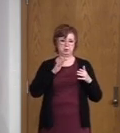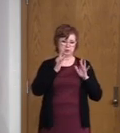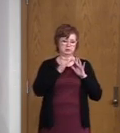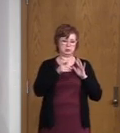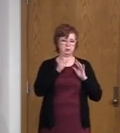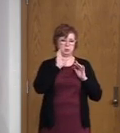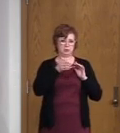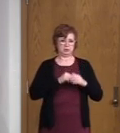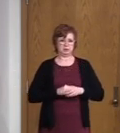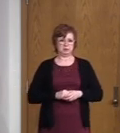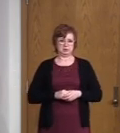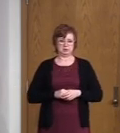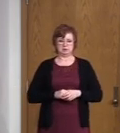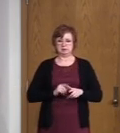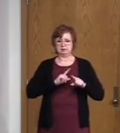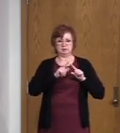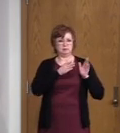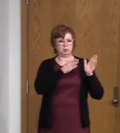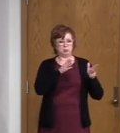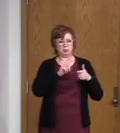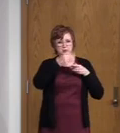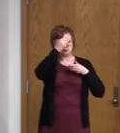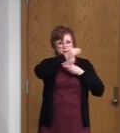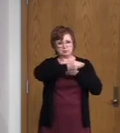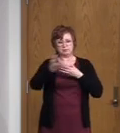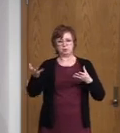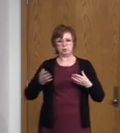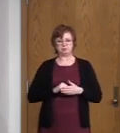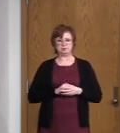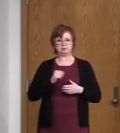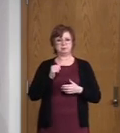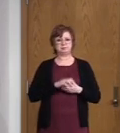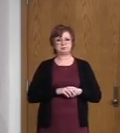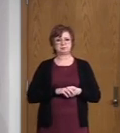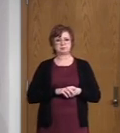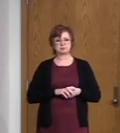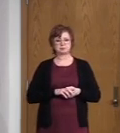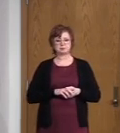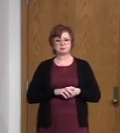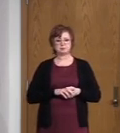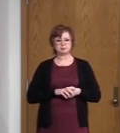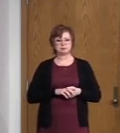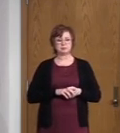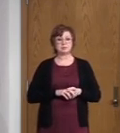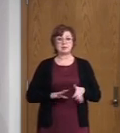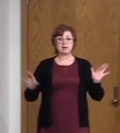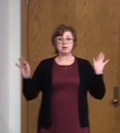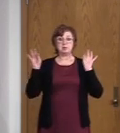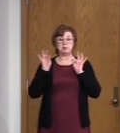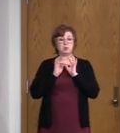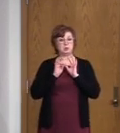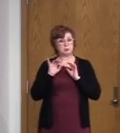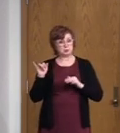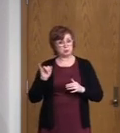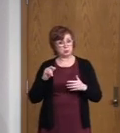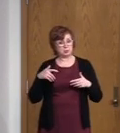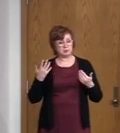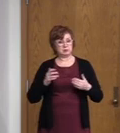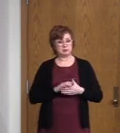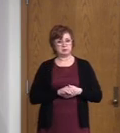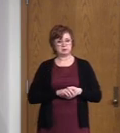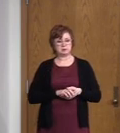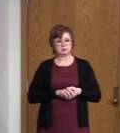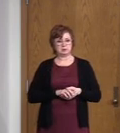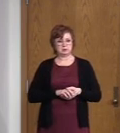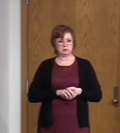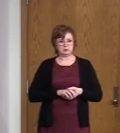contacting those individuals in multiple different ways to ensure that they know that they're eligible. And again, the thing that's most important too is if they